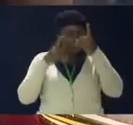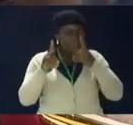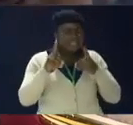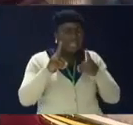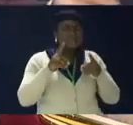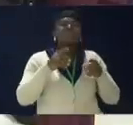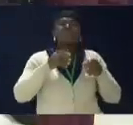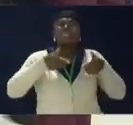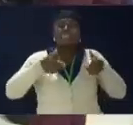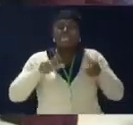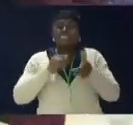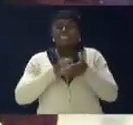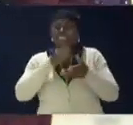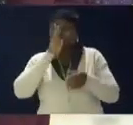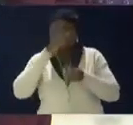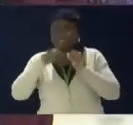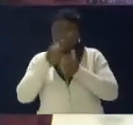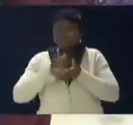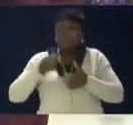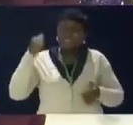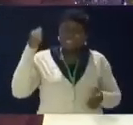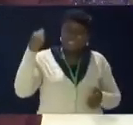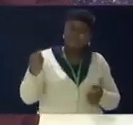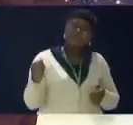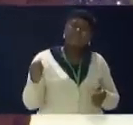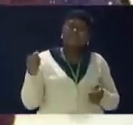so let it be.